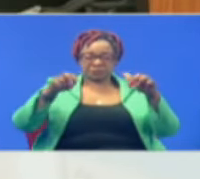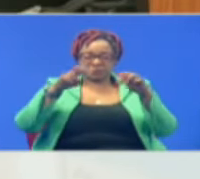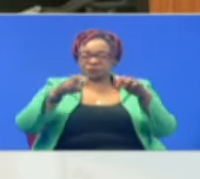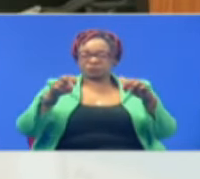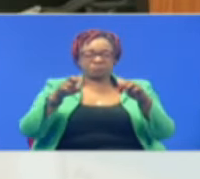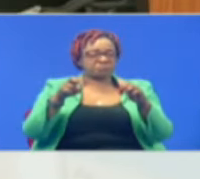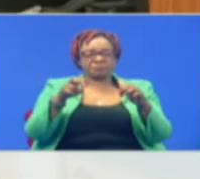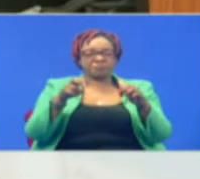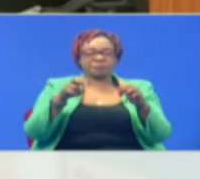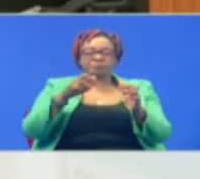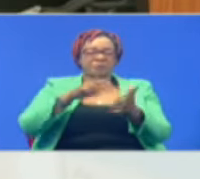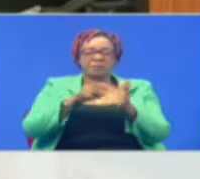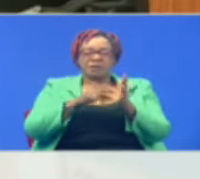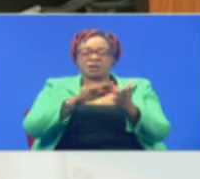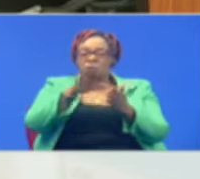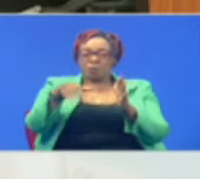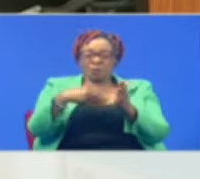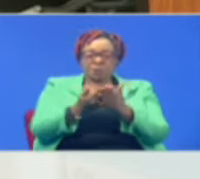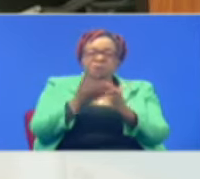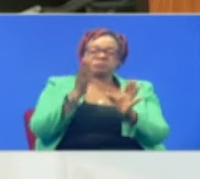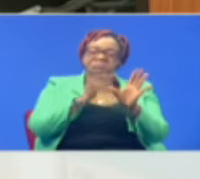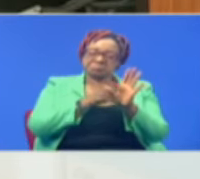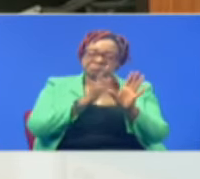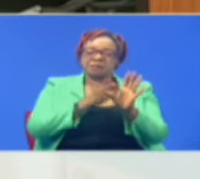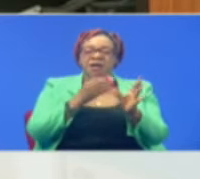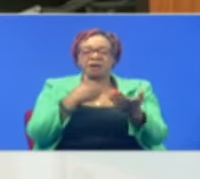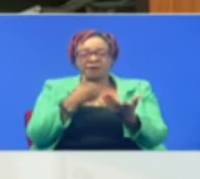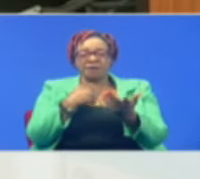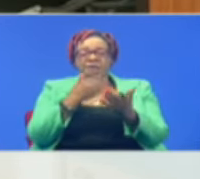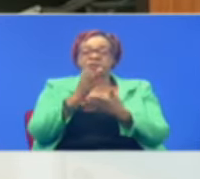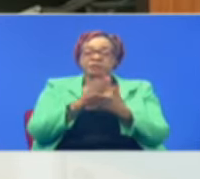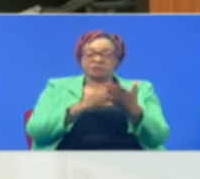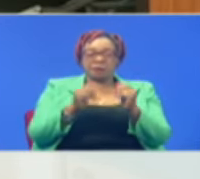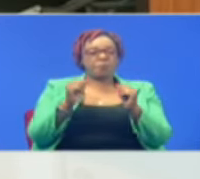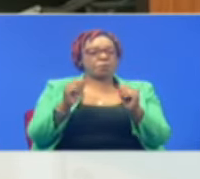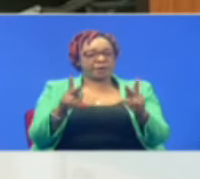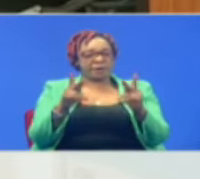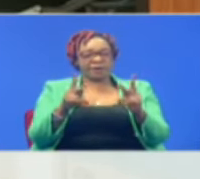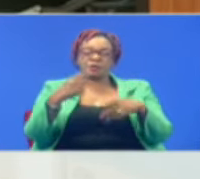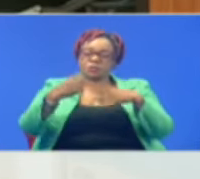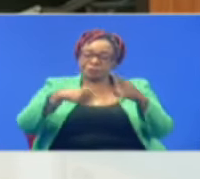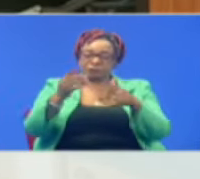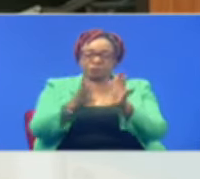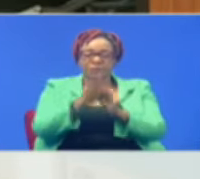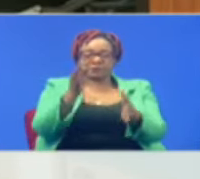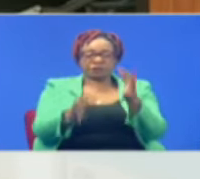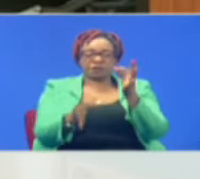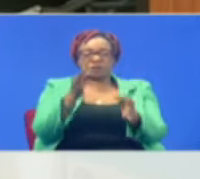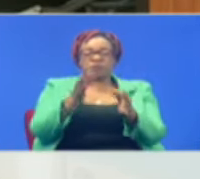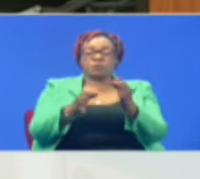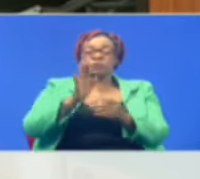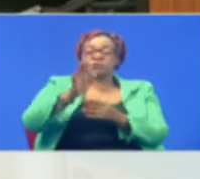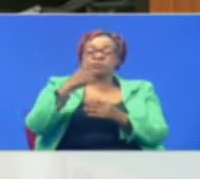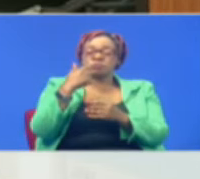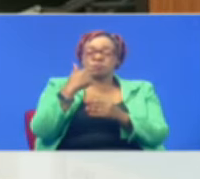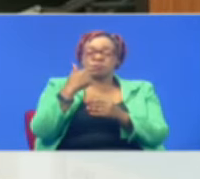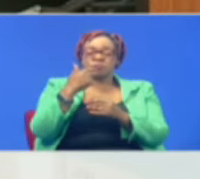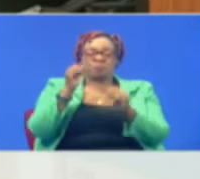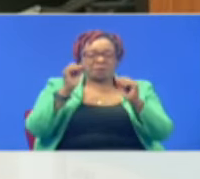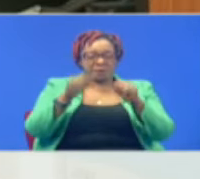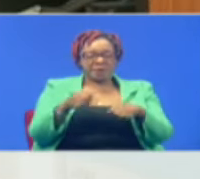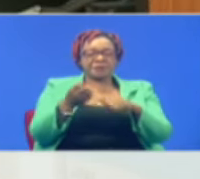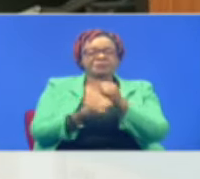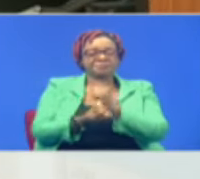not fit. Some are fit to continue with their trial. So the ones who are able to explain, then